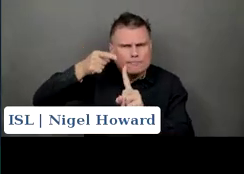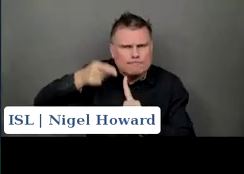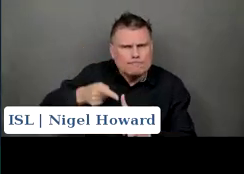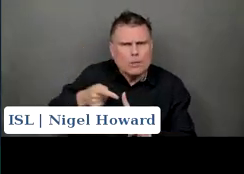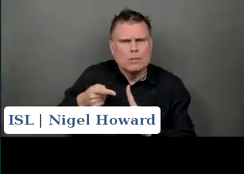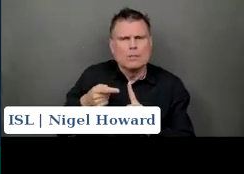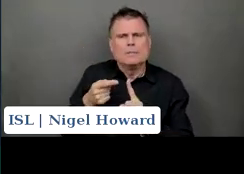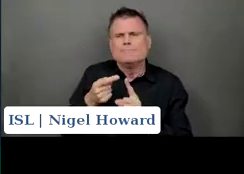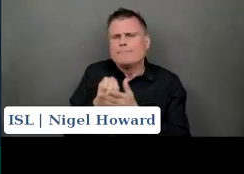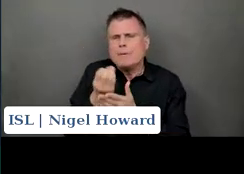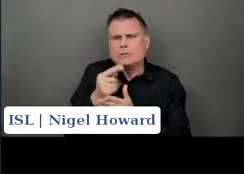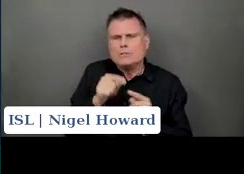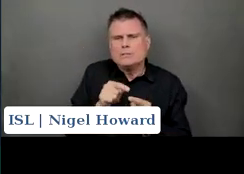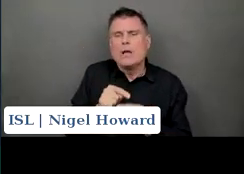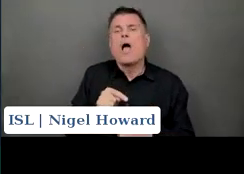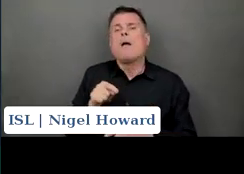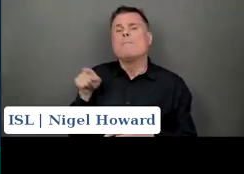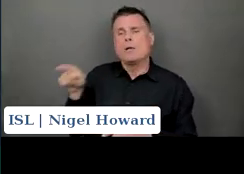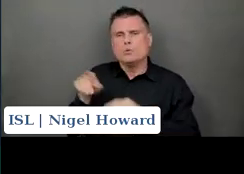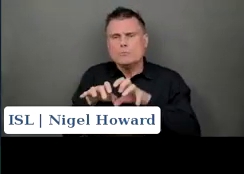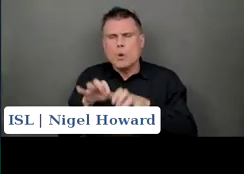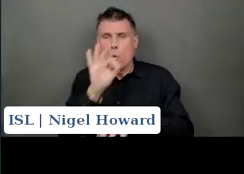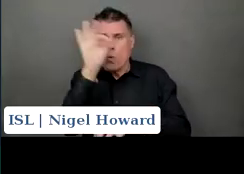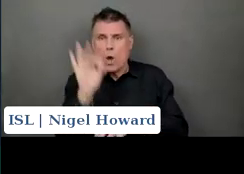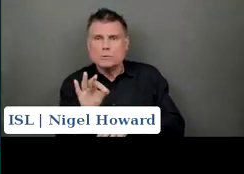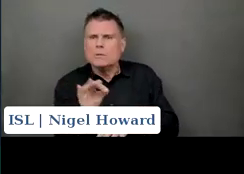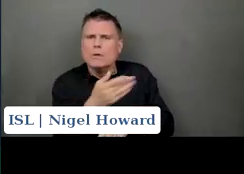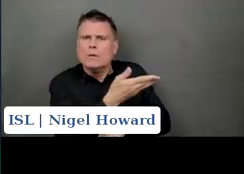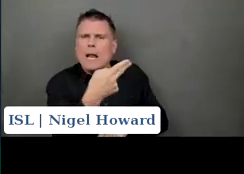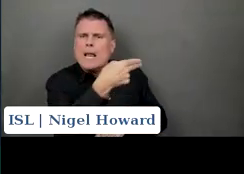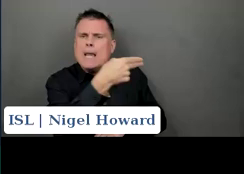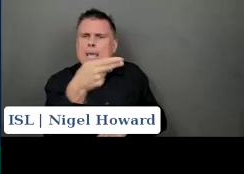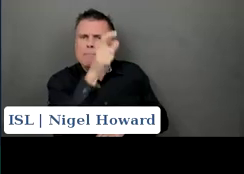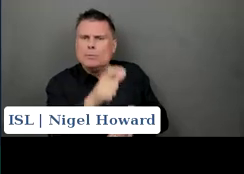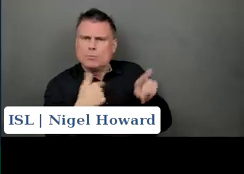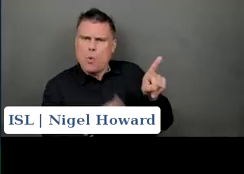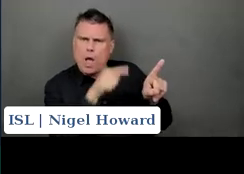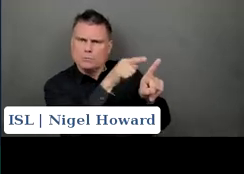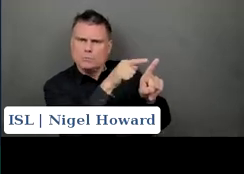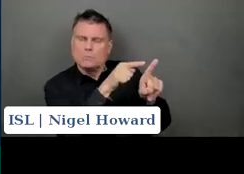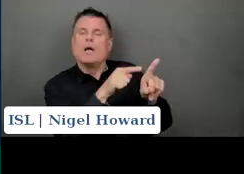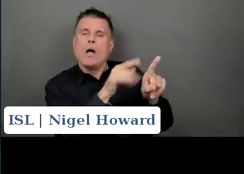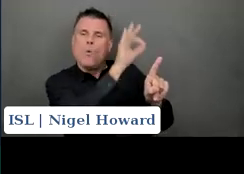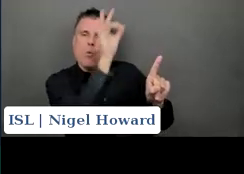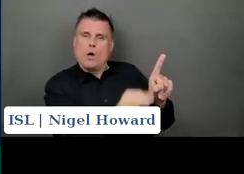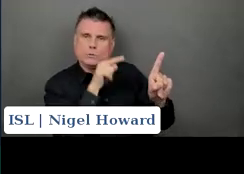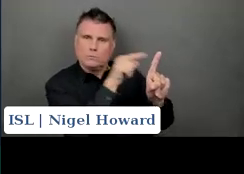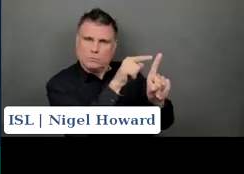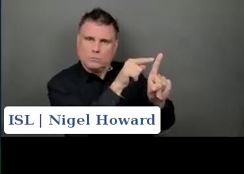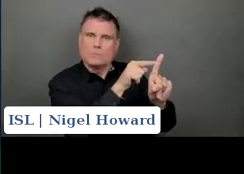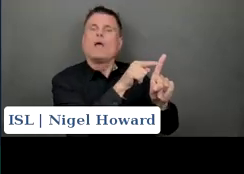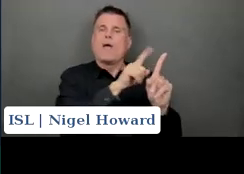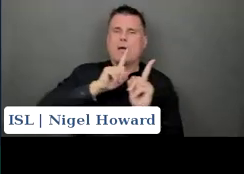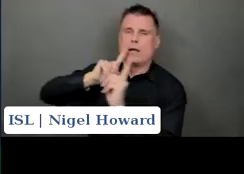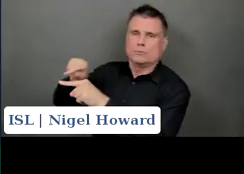box. You can use the chat to chat as you go along. So I'll introduce our speakers